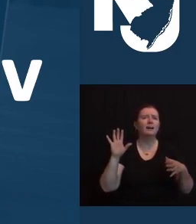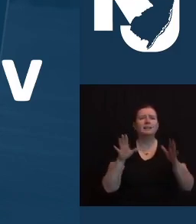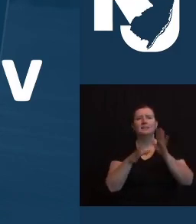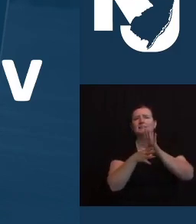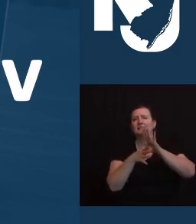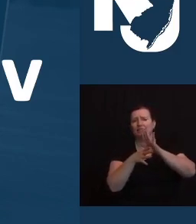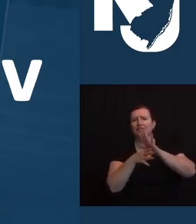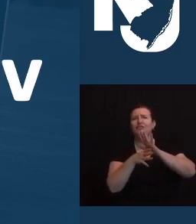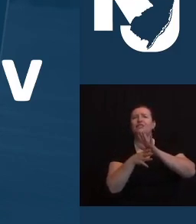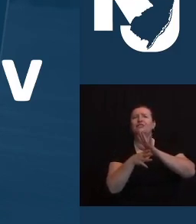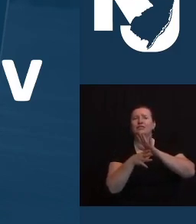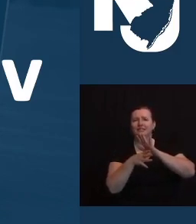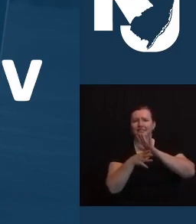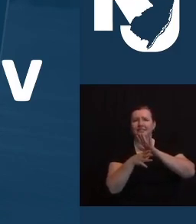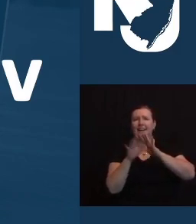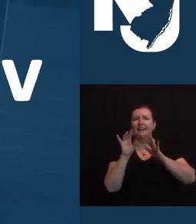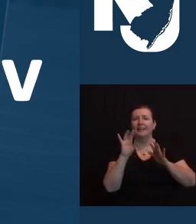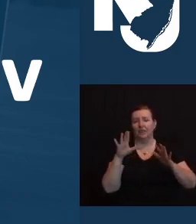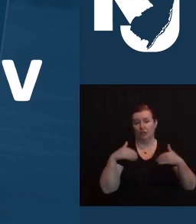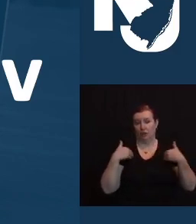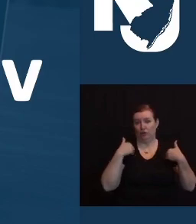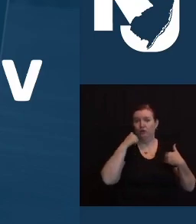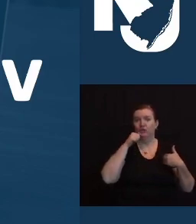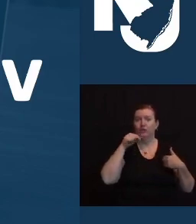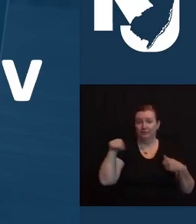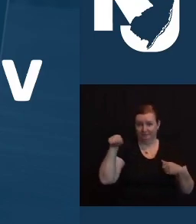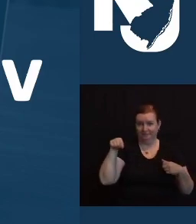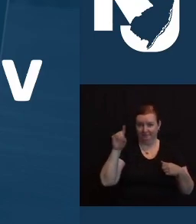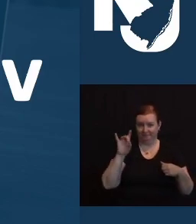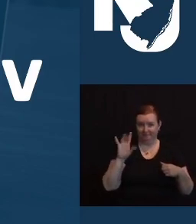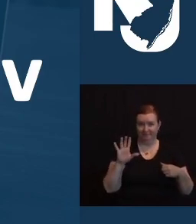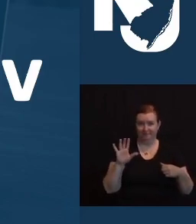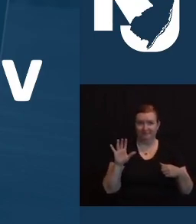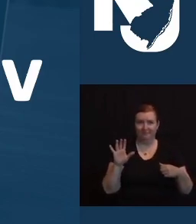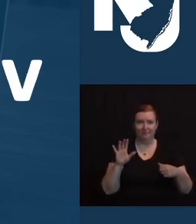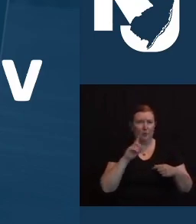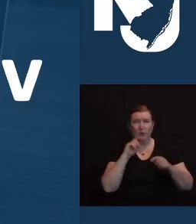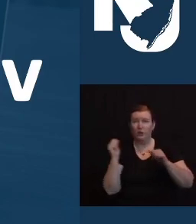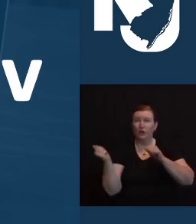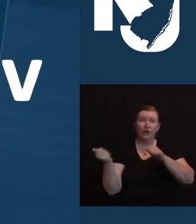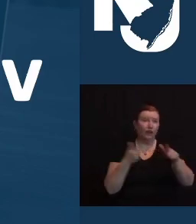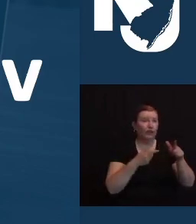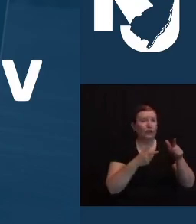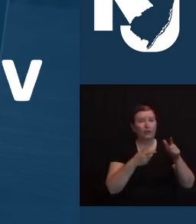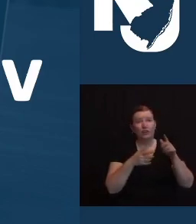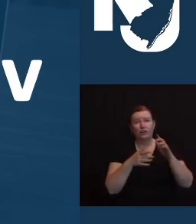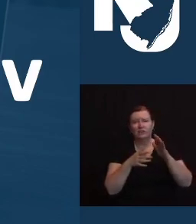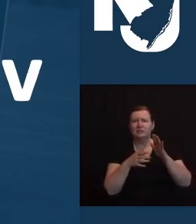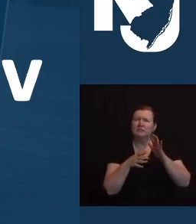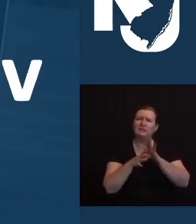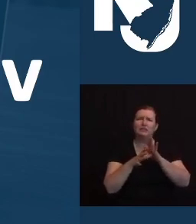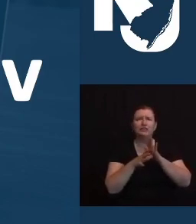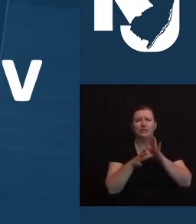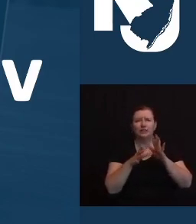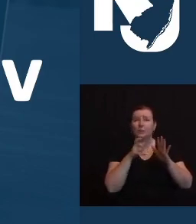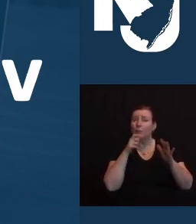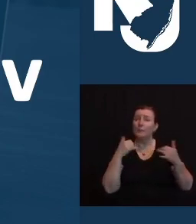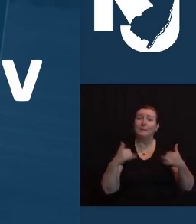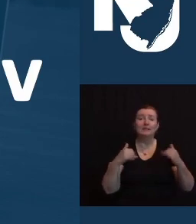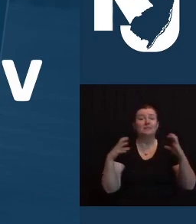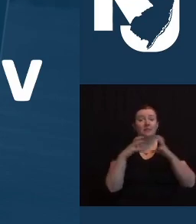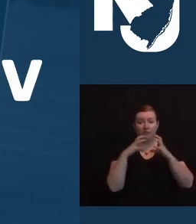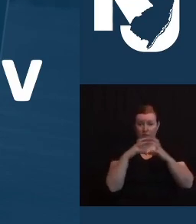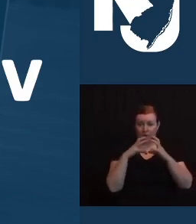schools, 85 young women. They've virtually got all of the seniors in the entire county who play softball. Only very